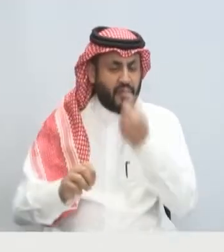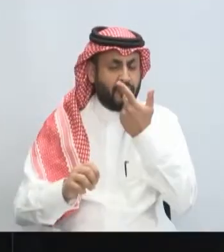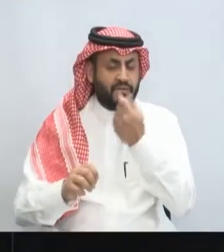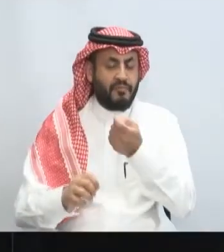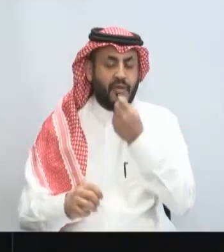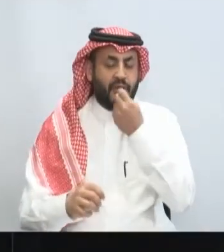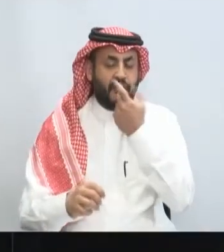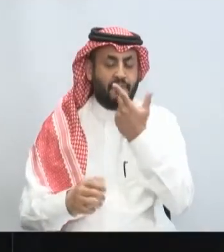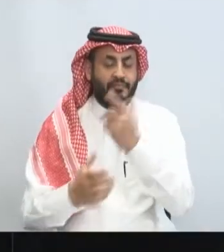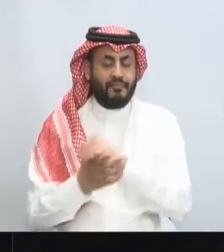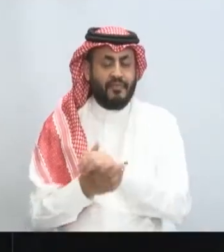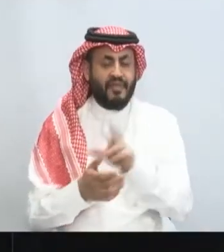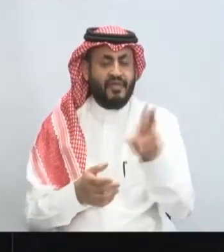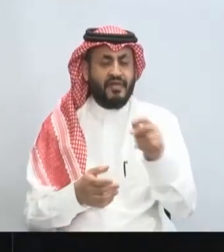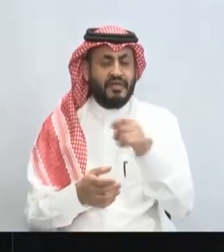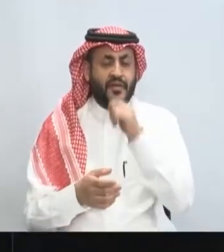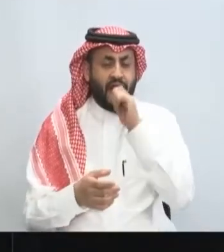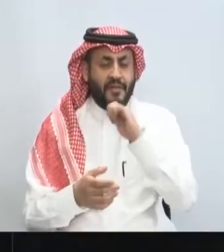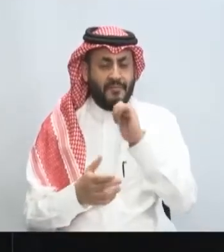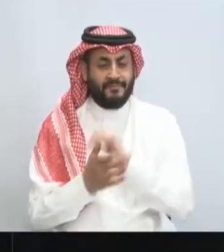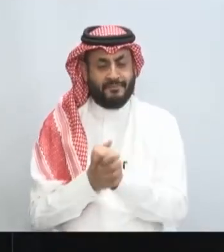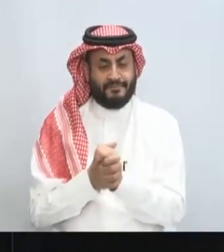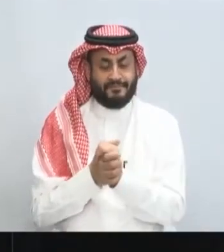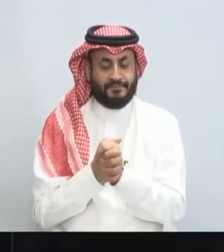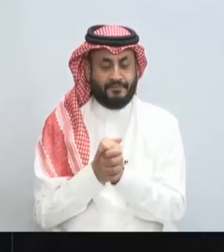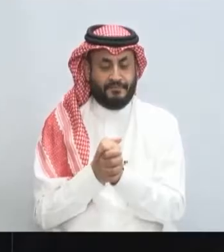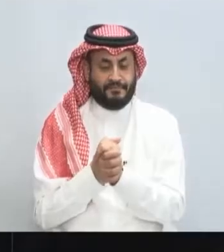It's like candy. Sweet.